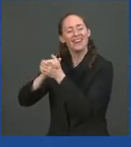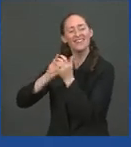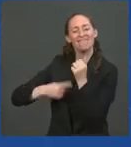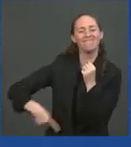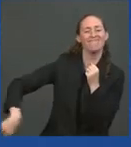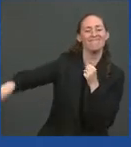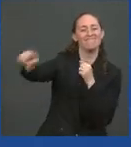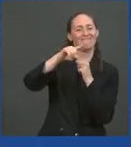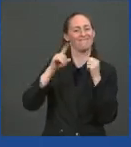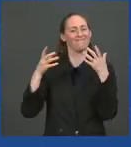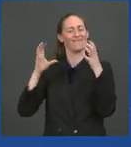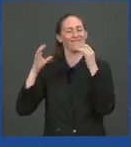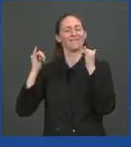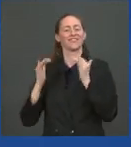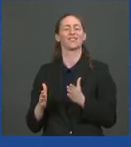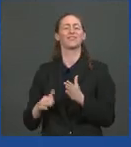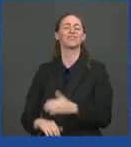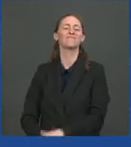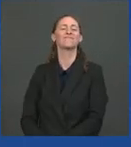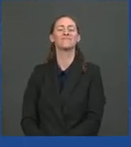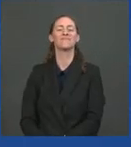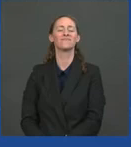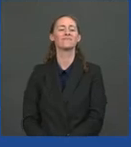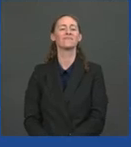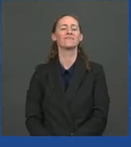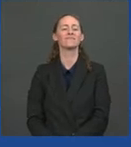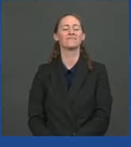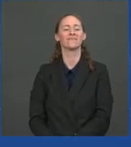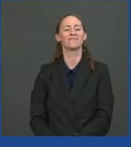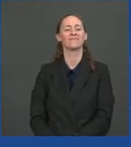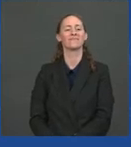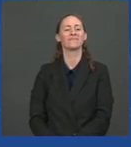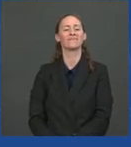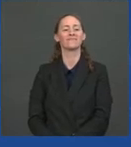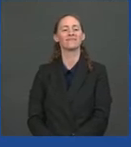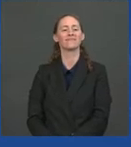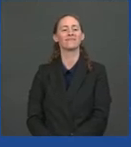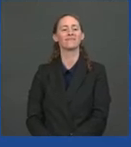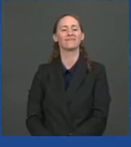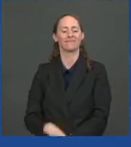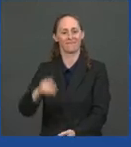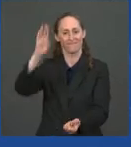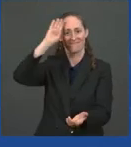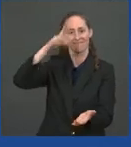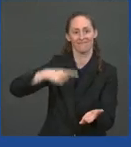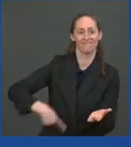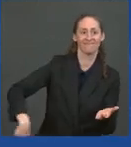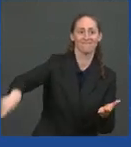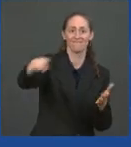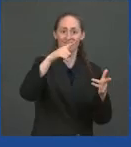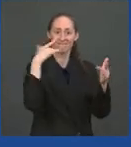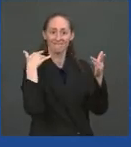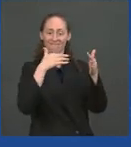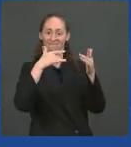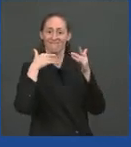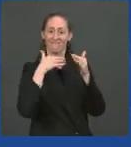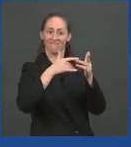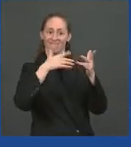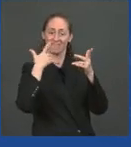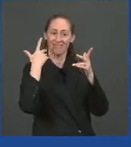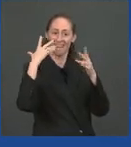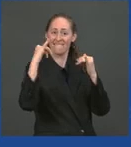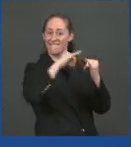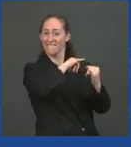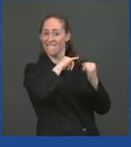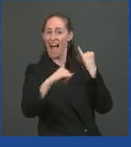got you got in the finals the MVP player here, and I'd like to talk about it for just